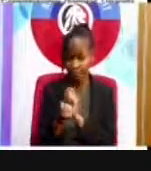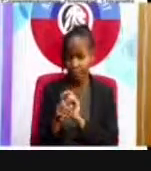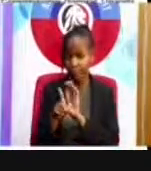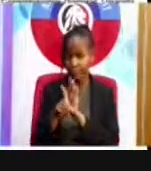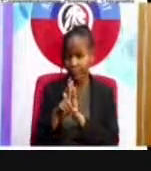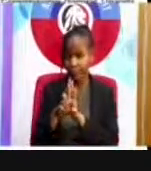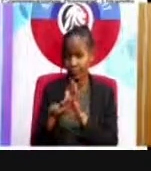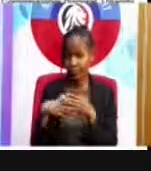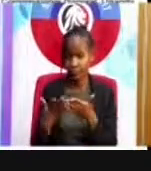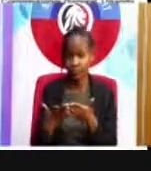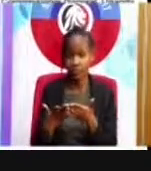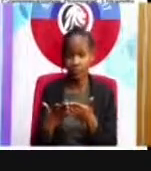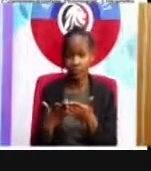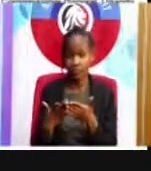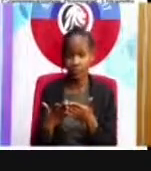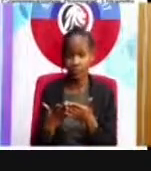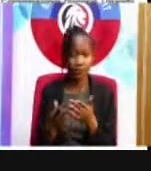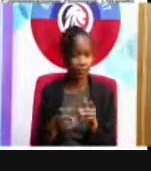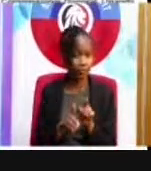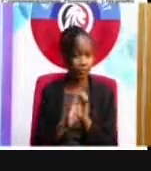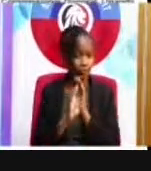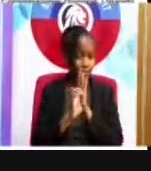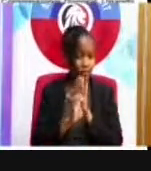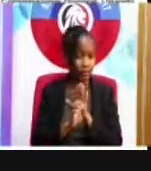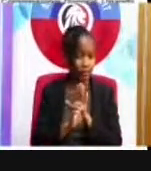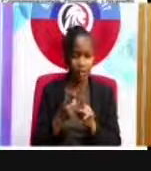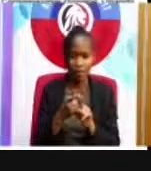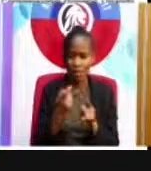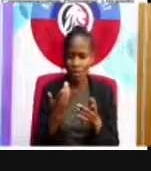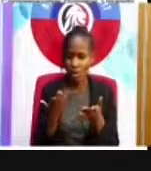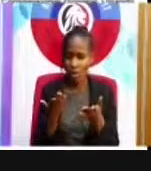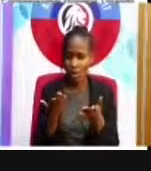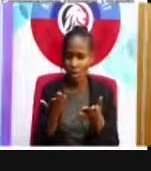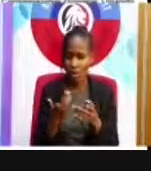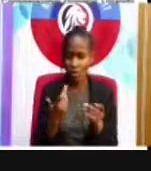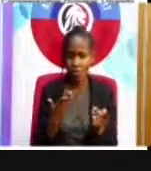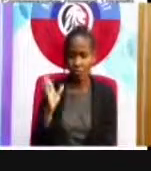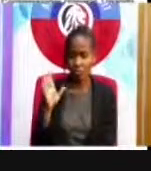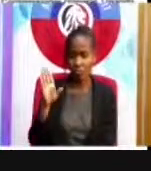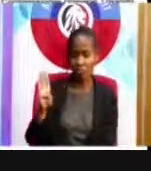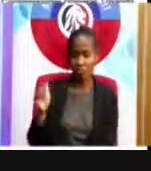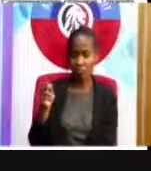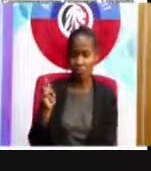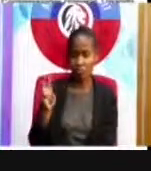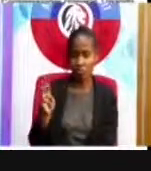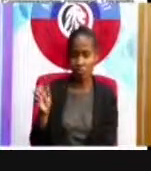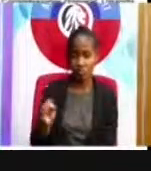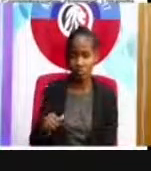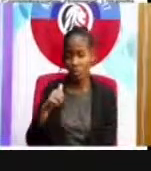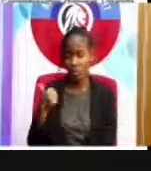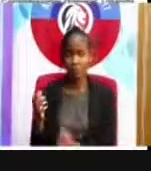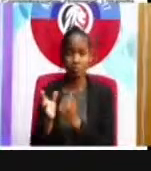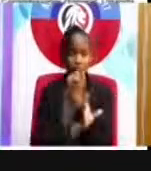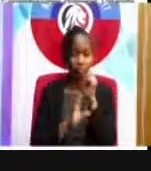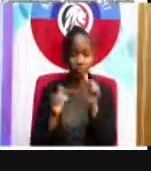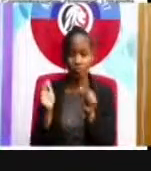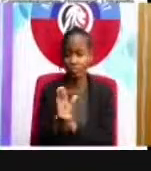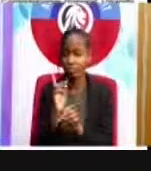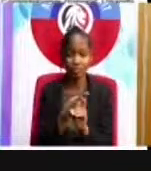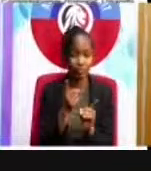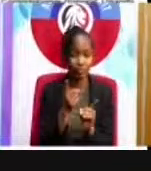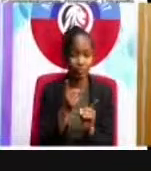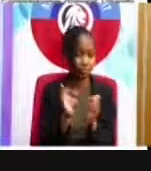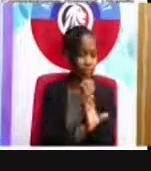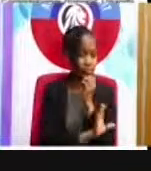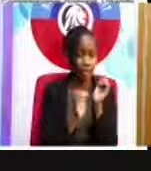jurisdictions, like some islands, Bahamas, Bermuda, Mauritius, Seychelles, and so on, where they can do that,